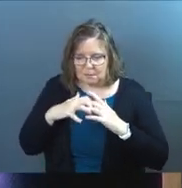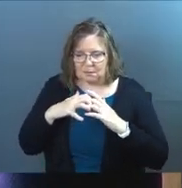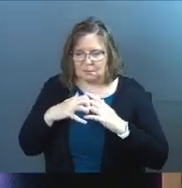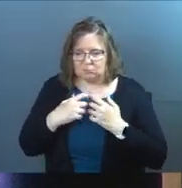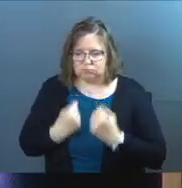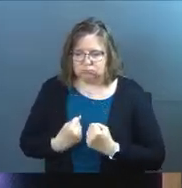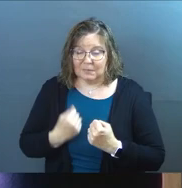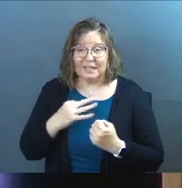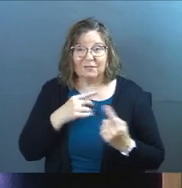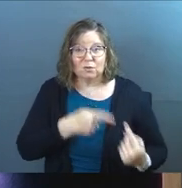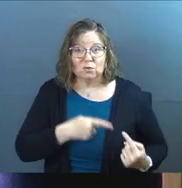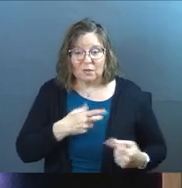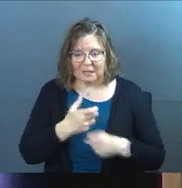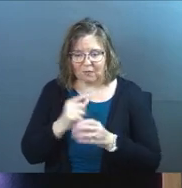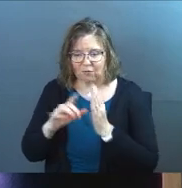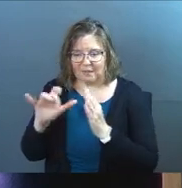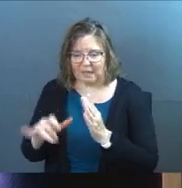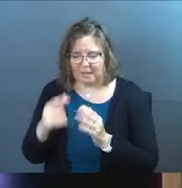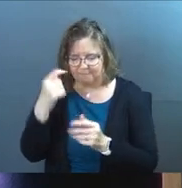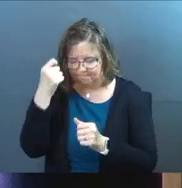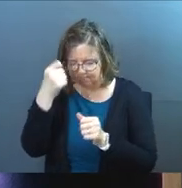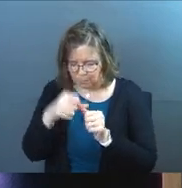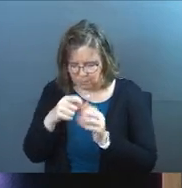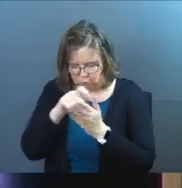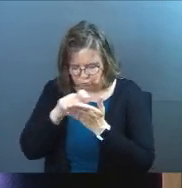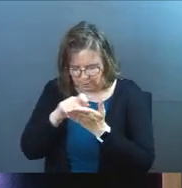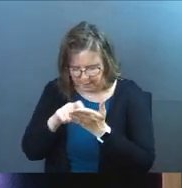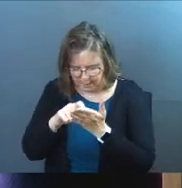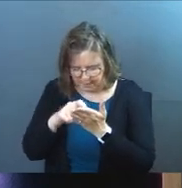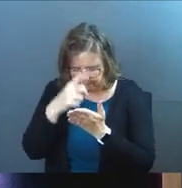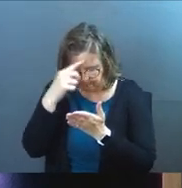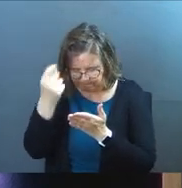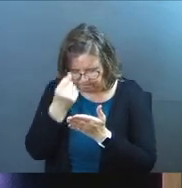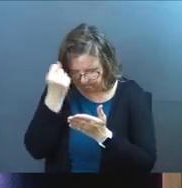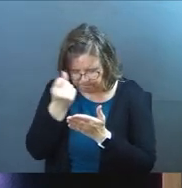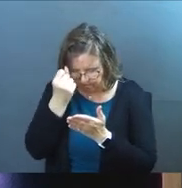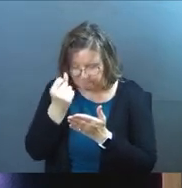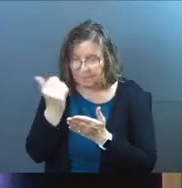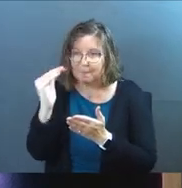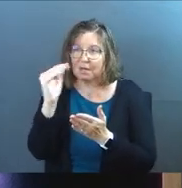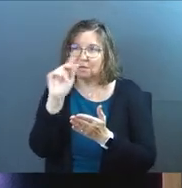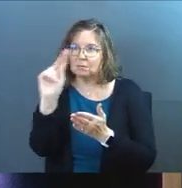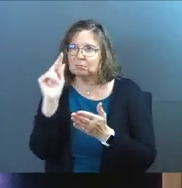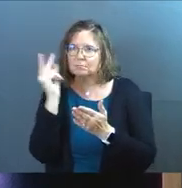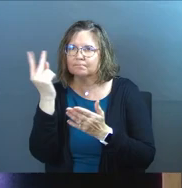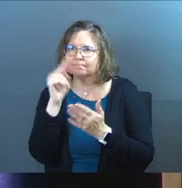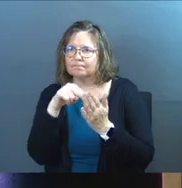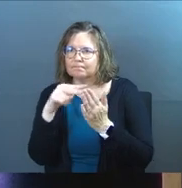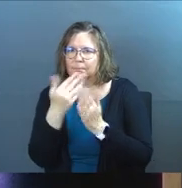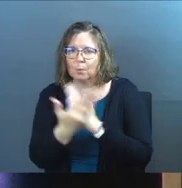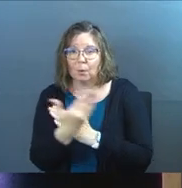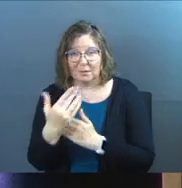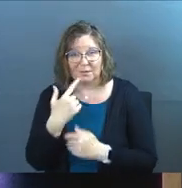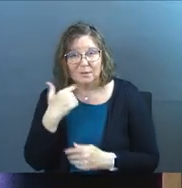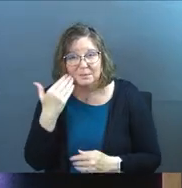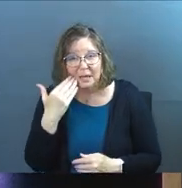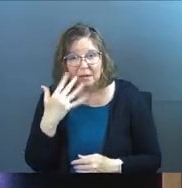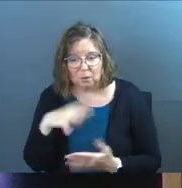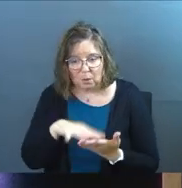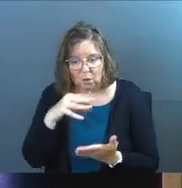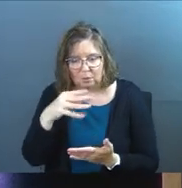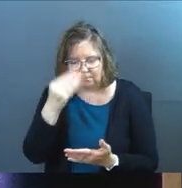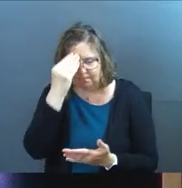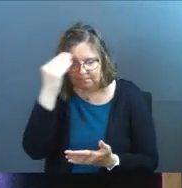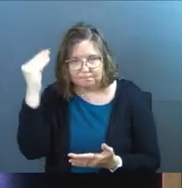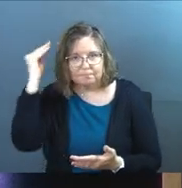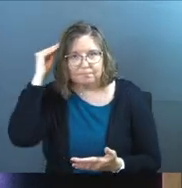If you struggle, get a verse like that. Write a verse like that down. Put it up on the mirror. Do you know what I'm saying this morning? Sometimes we just